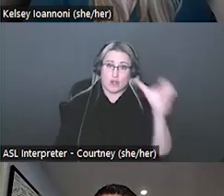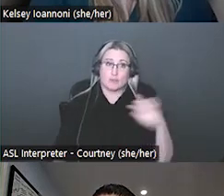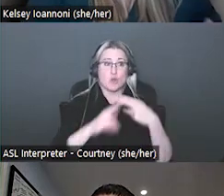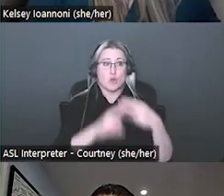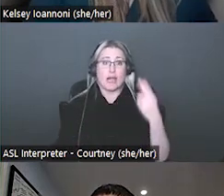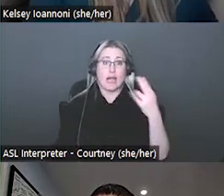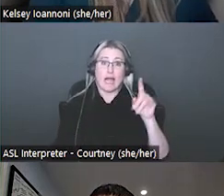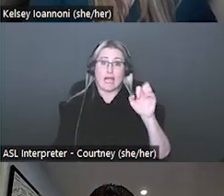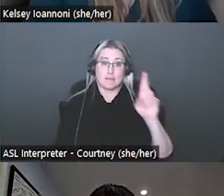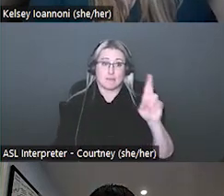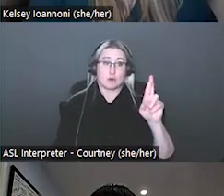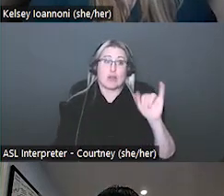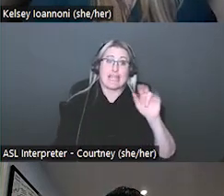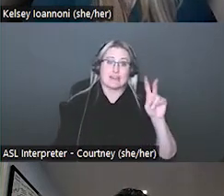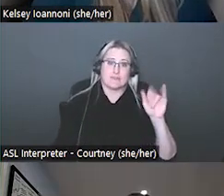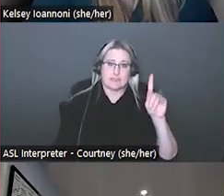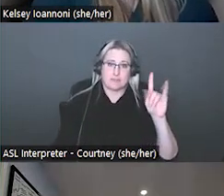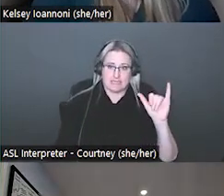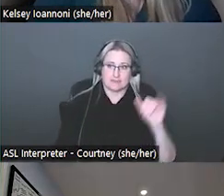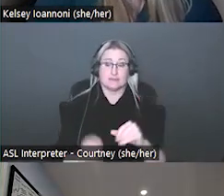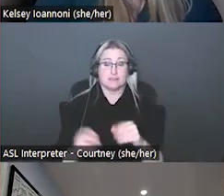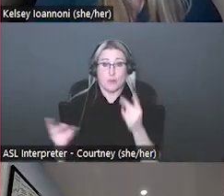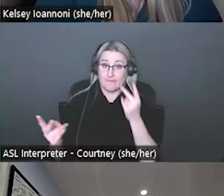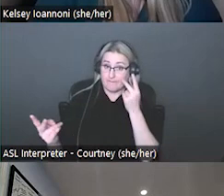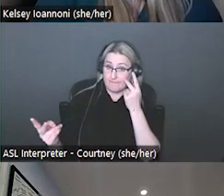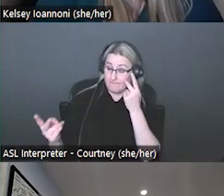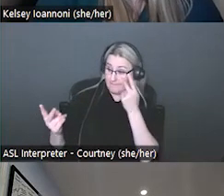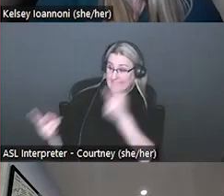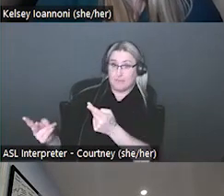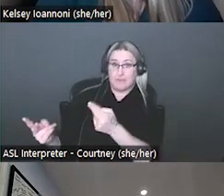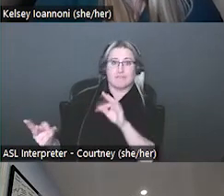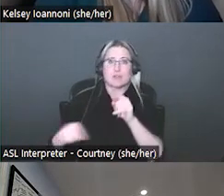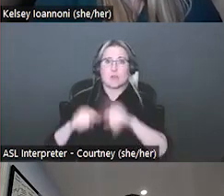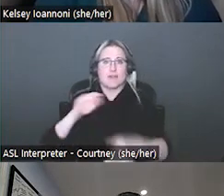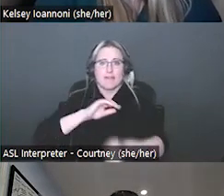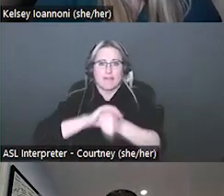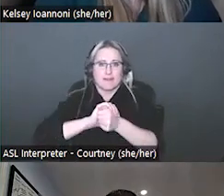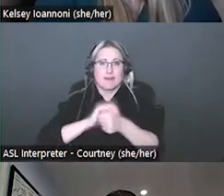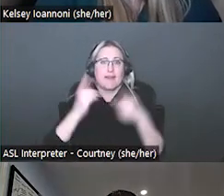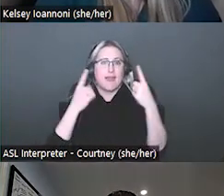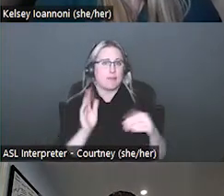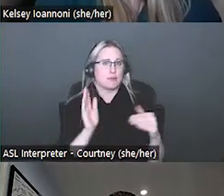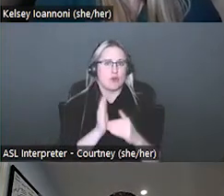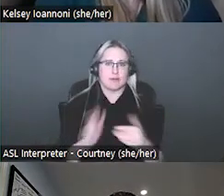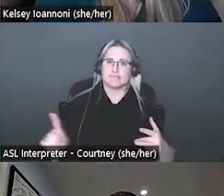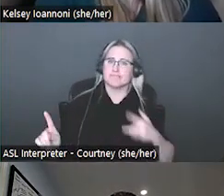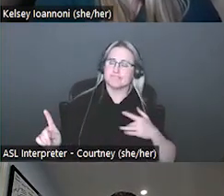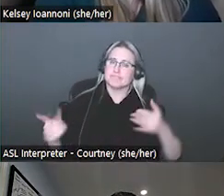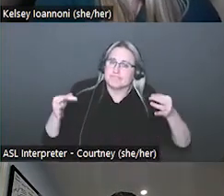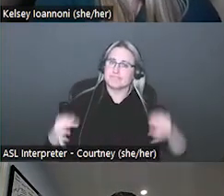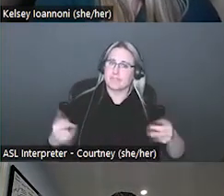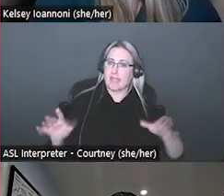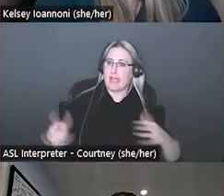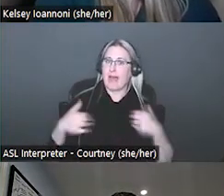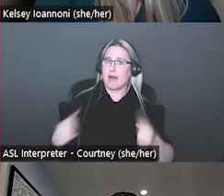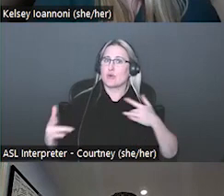how the hypervisibility of the body, so the visibility of fatness that cannot be hidden, convinces the doctor that the health concern is due